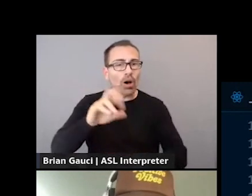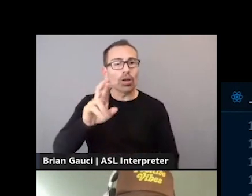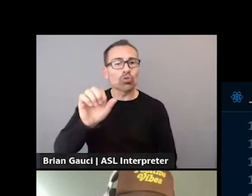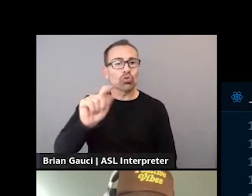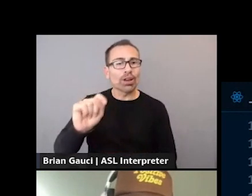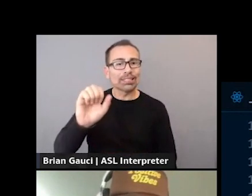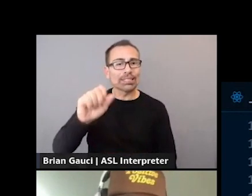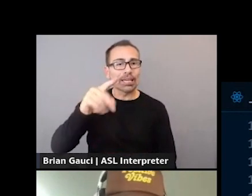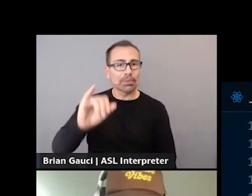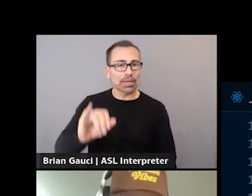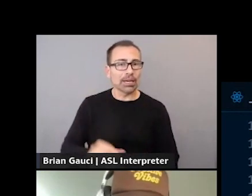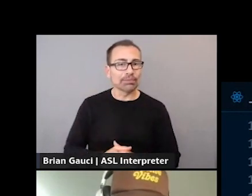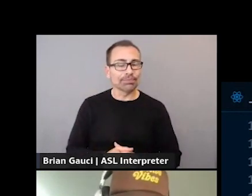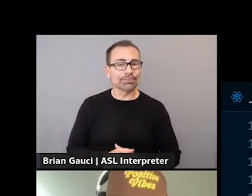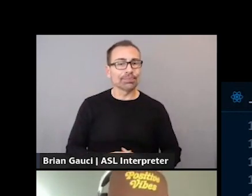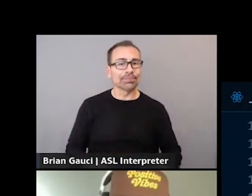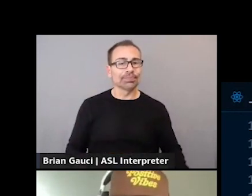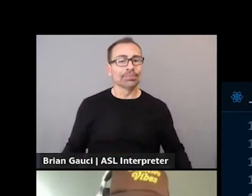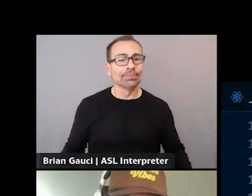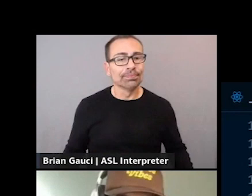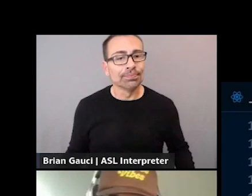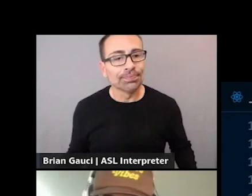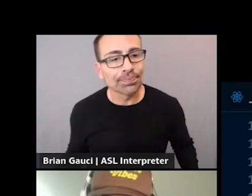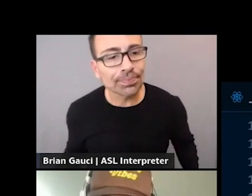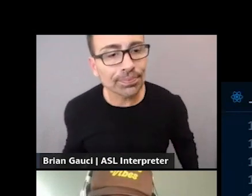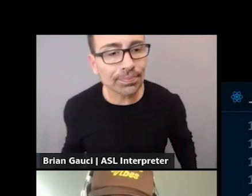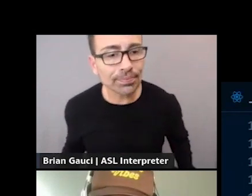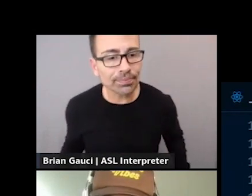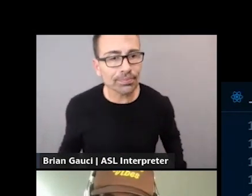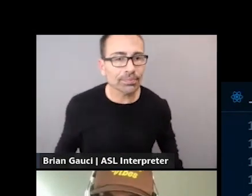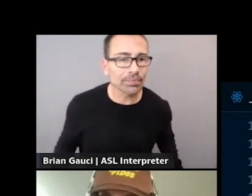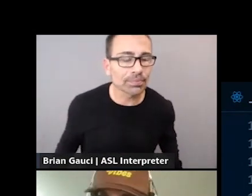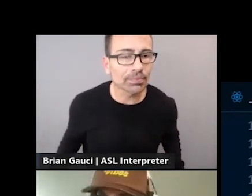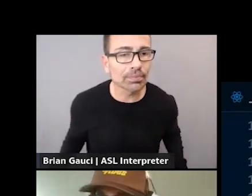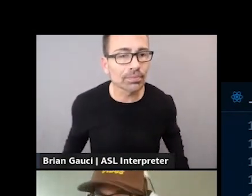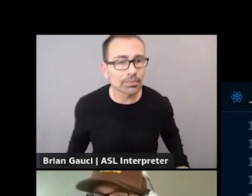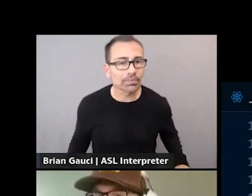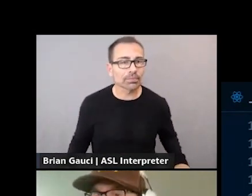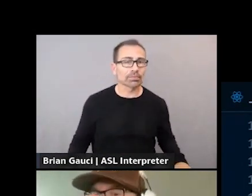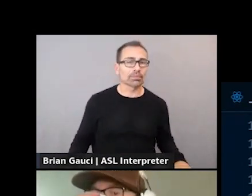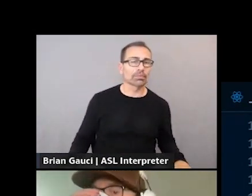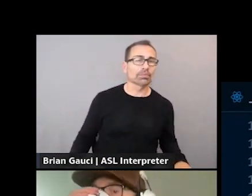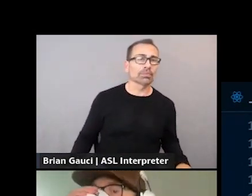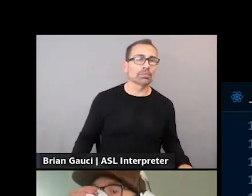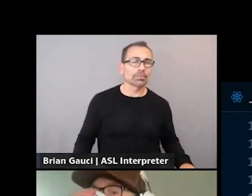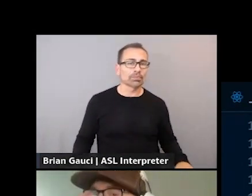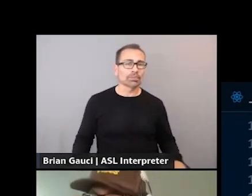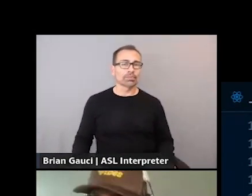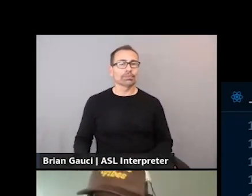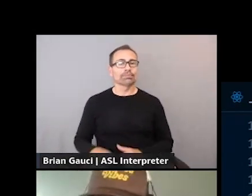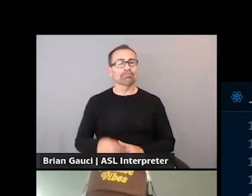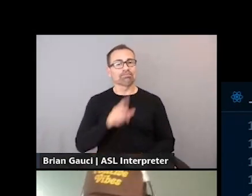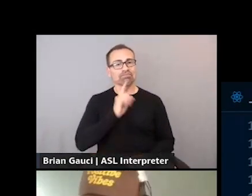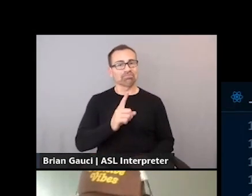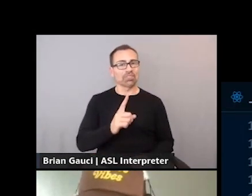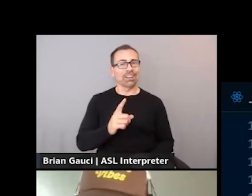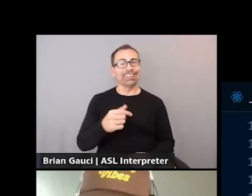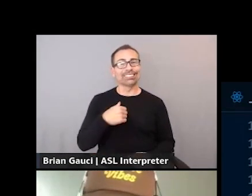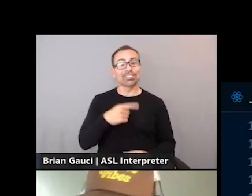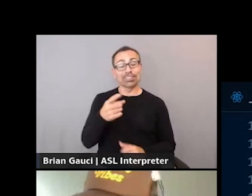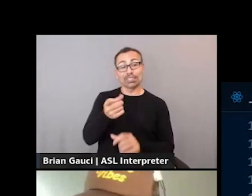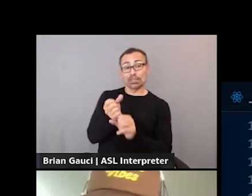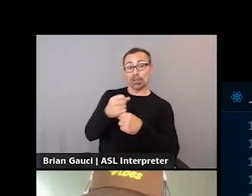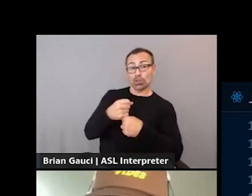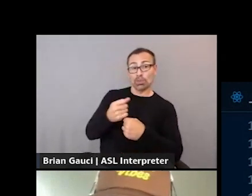Definitely. I didn't want to tease this too much, but as you come down here, this is how you create your AppSync API. Okay. So instead of clicking